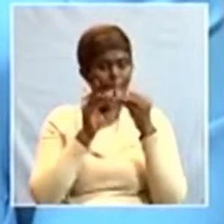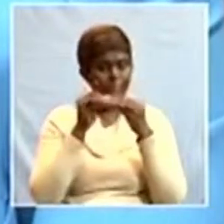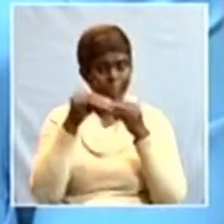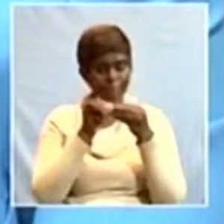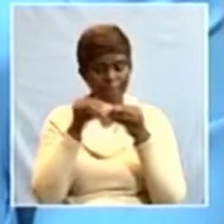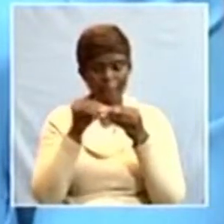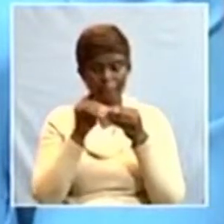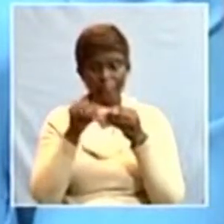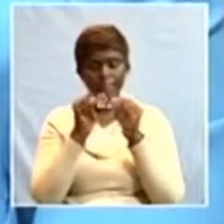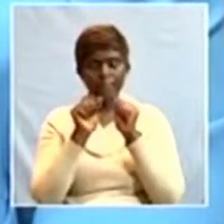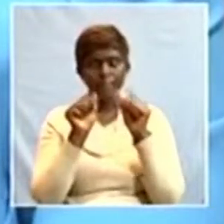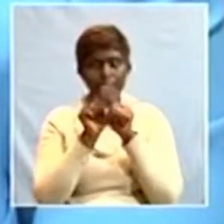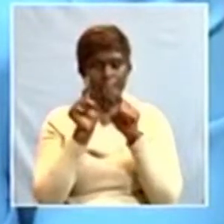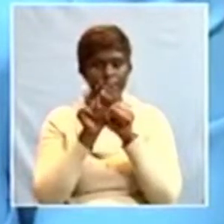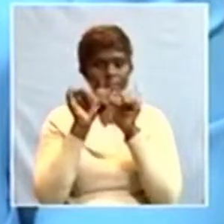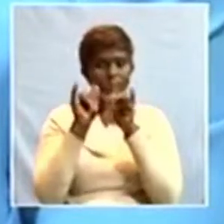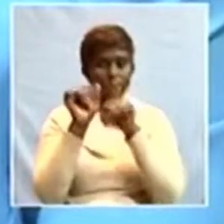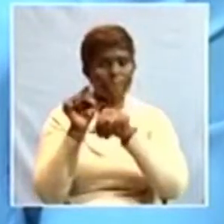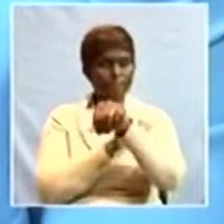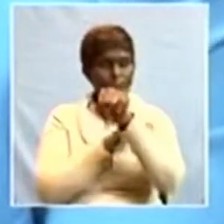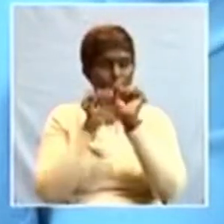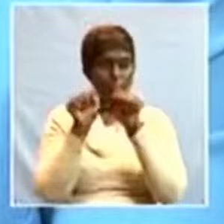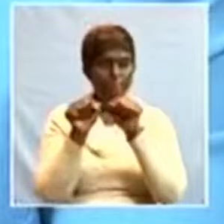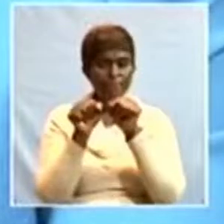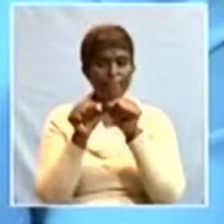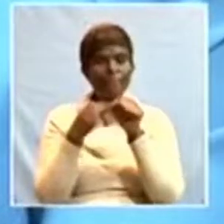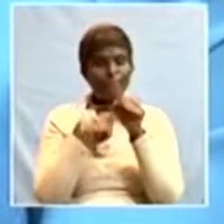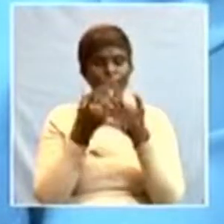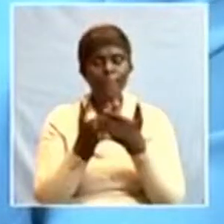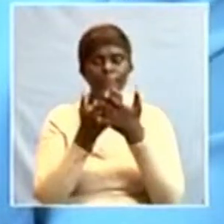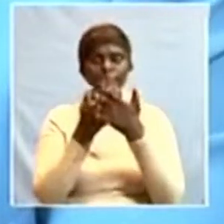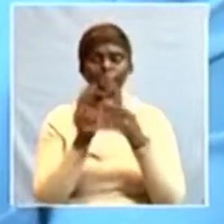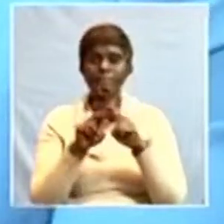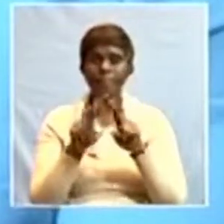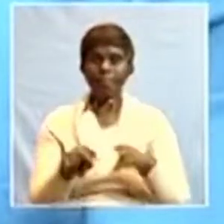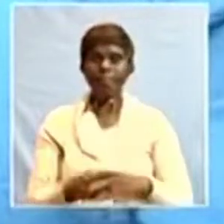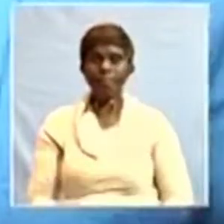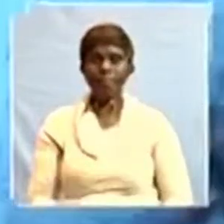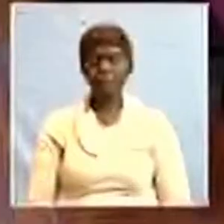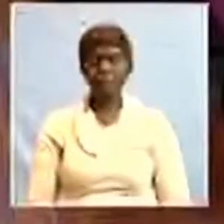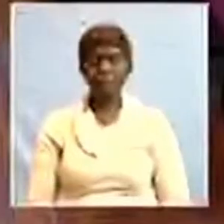can stand the test of time. I submit, Chair.